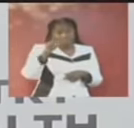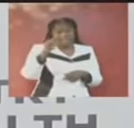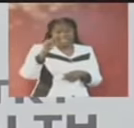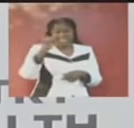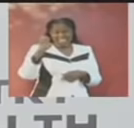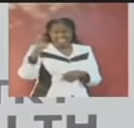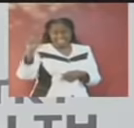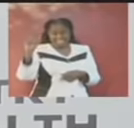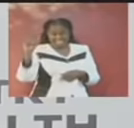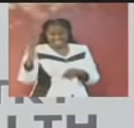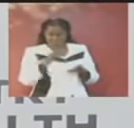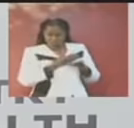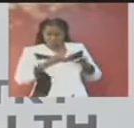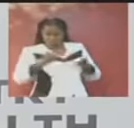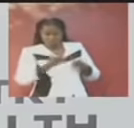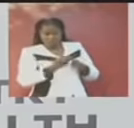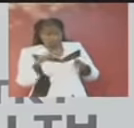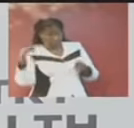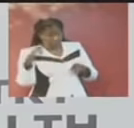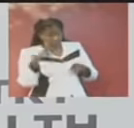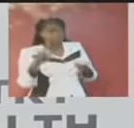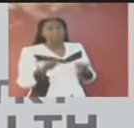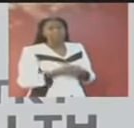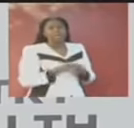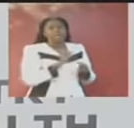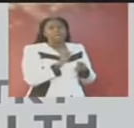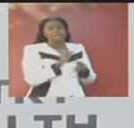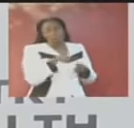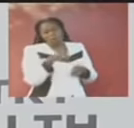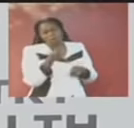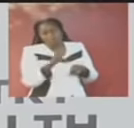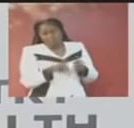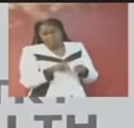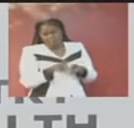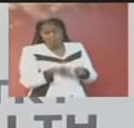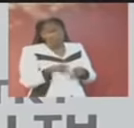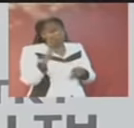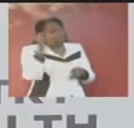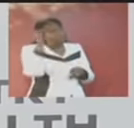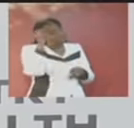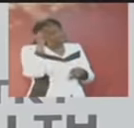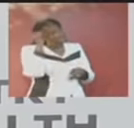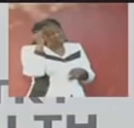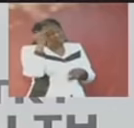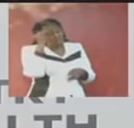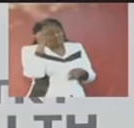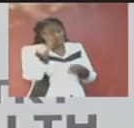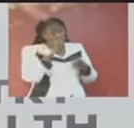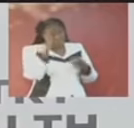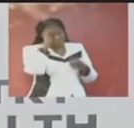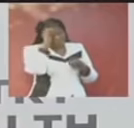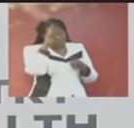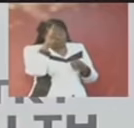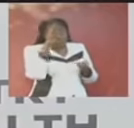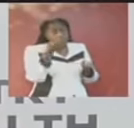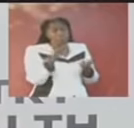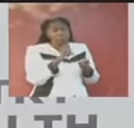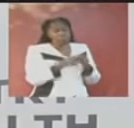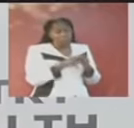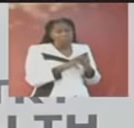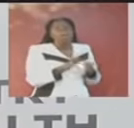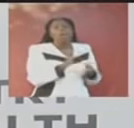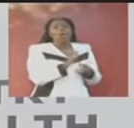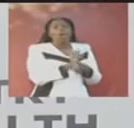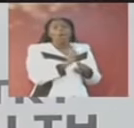have psychiatric illness and require hospitalization. Also, we must always consider the logistics that are